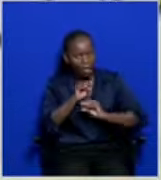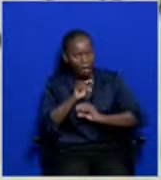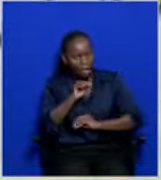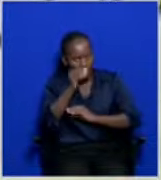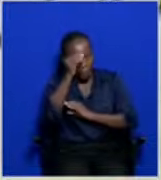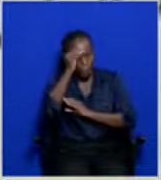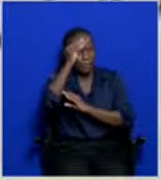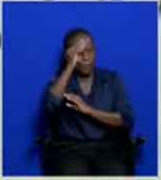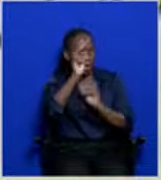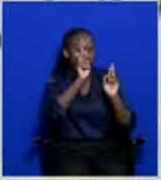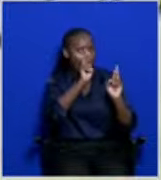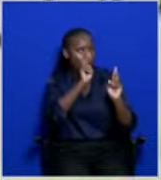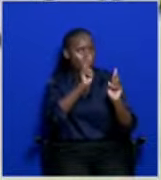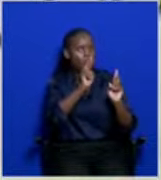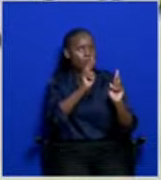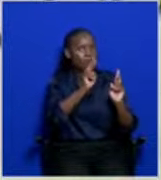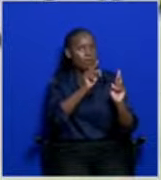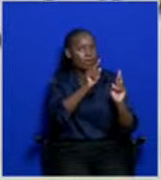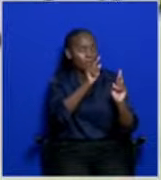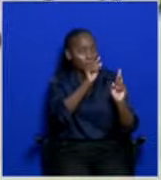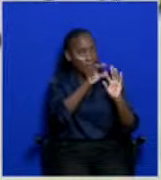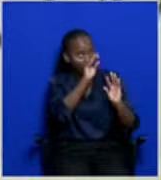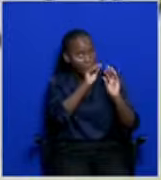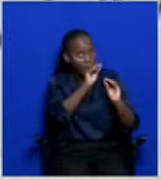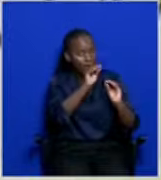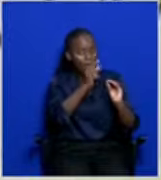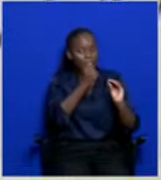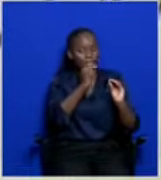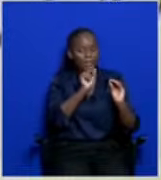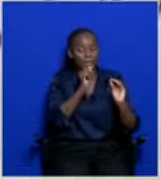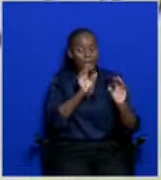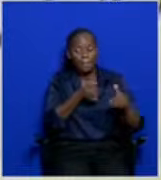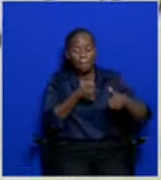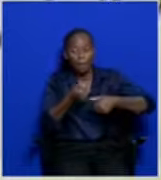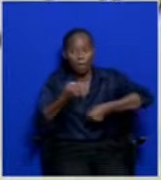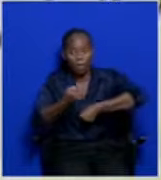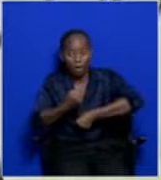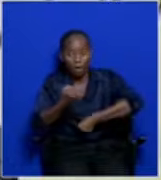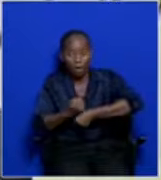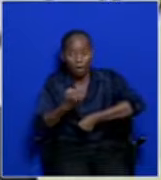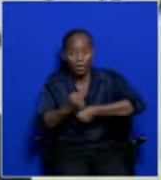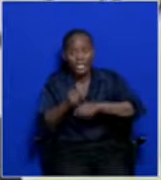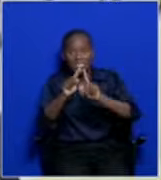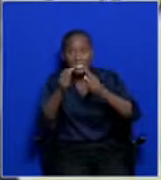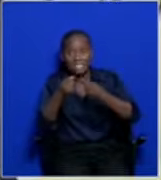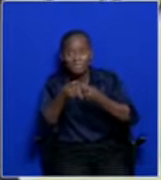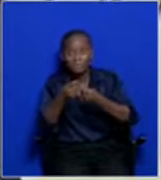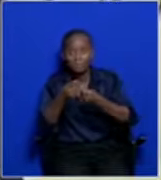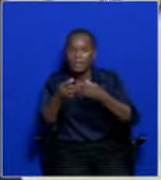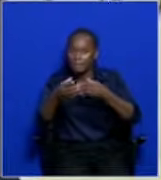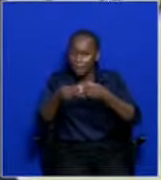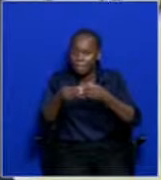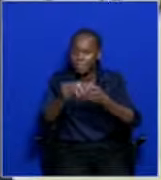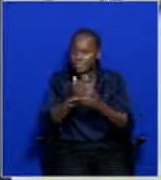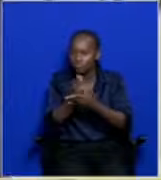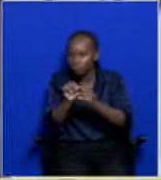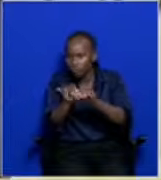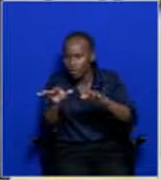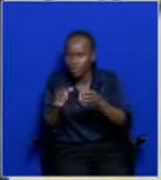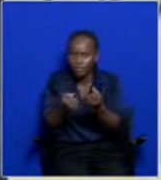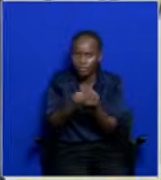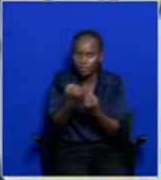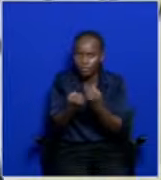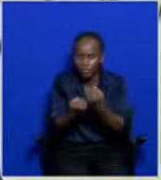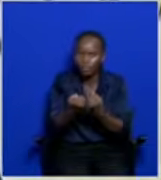here to the street and to my other team members, so that we can add value to